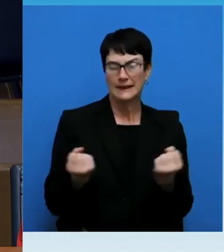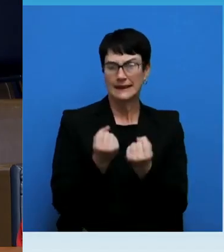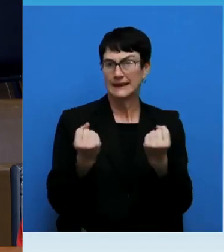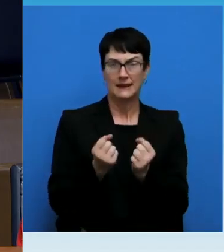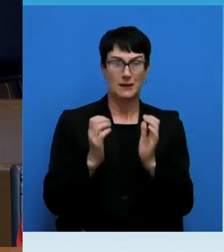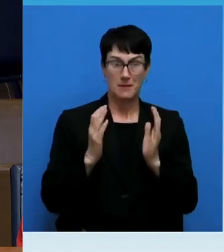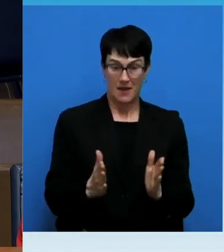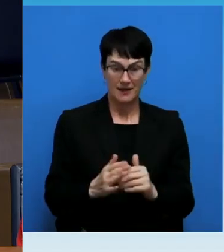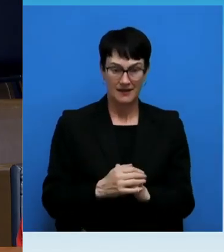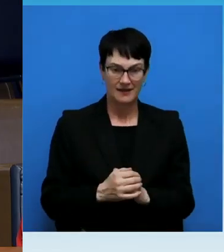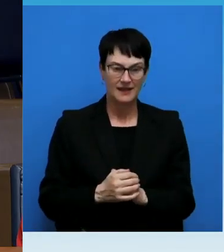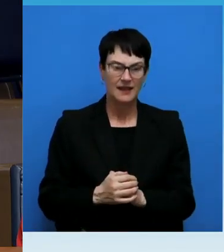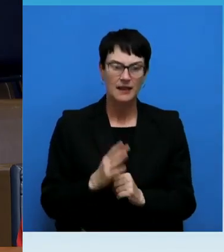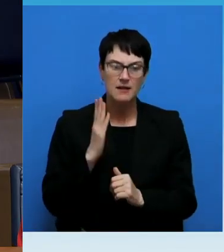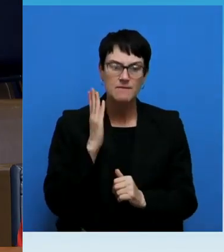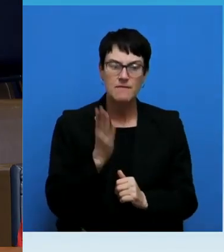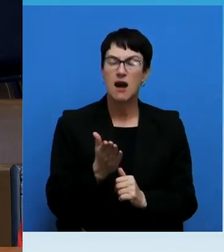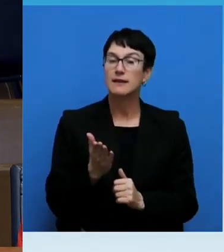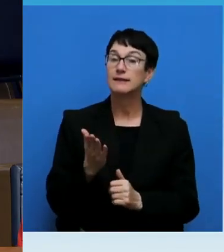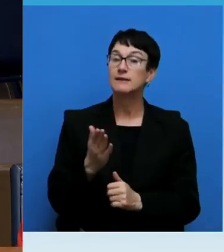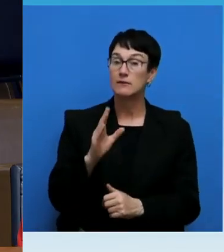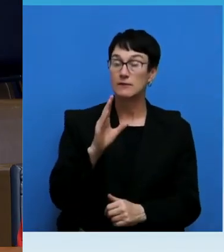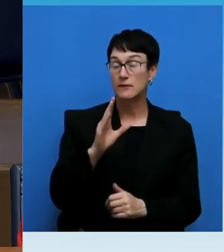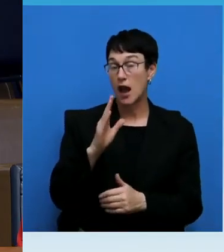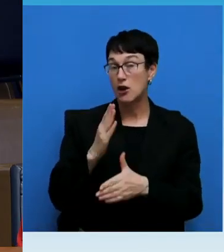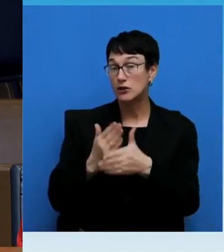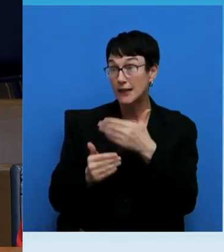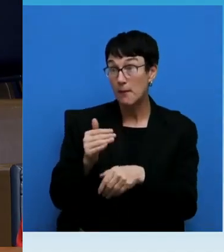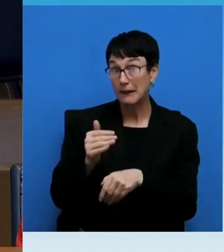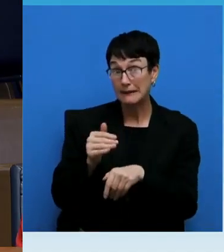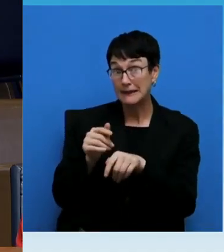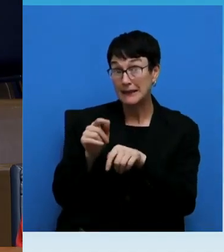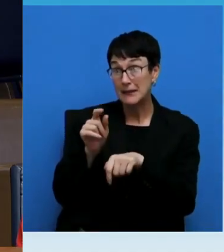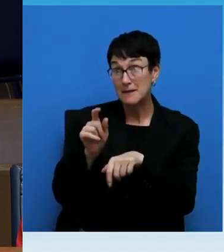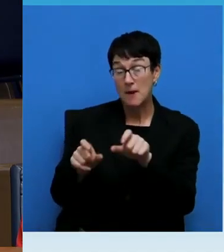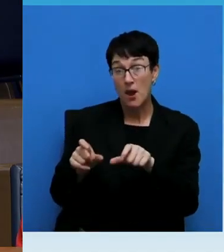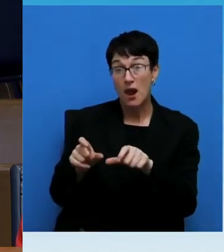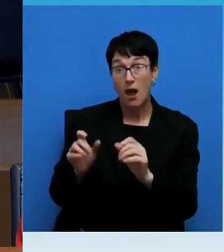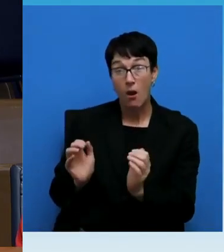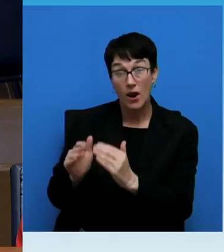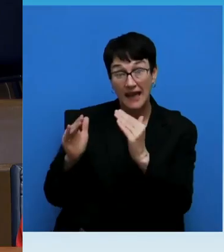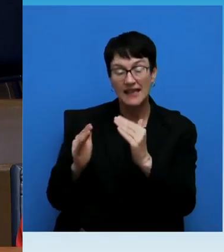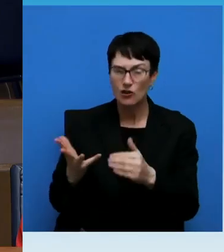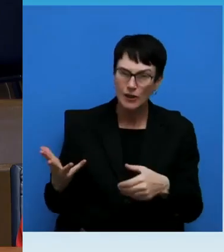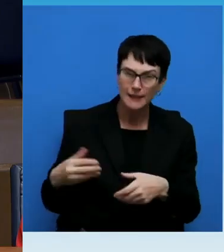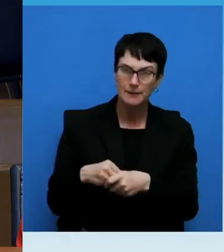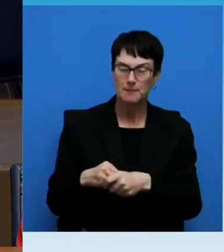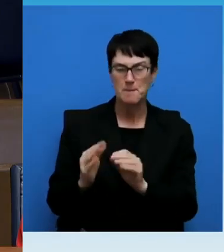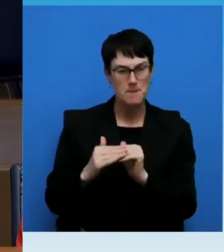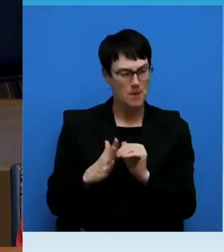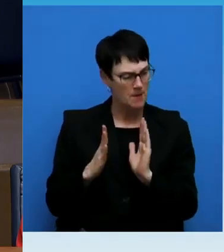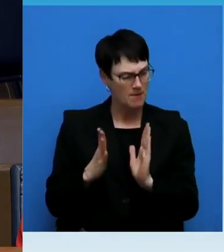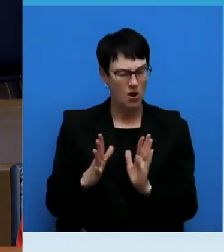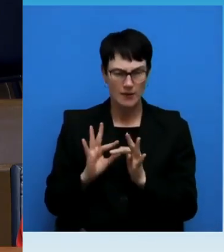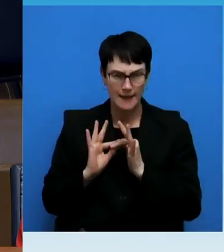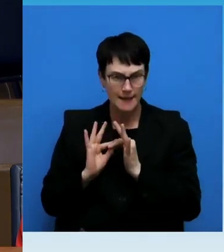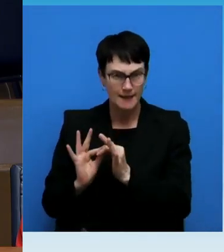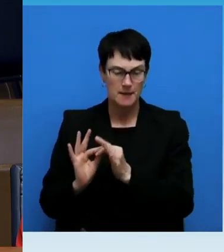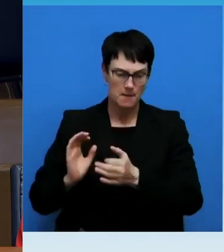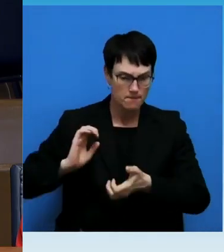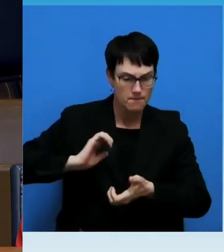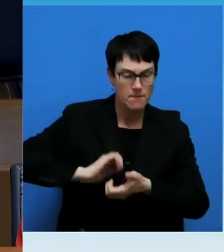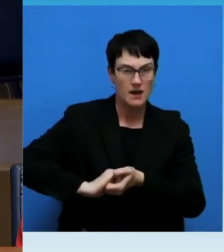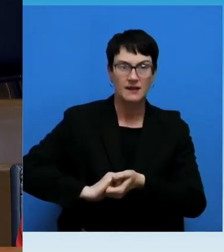of persons with disabilities, whose voices, leadership, and lived experiences are indispensable to advancing meaningful